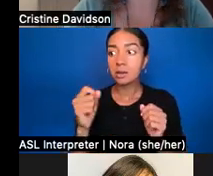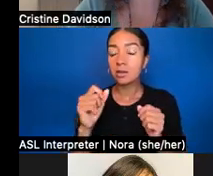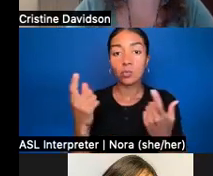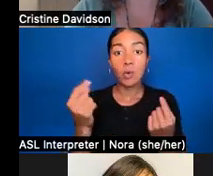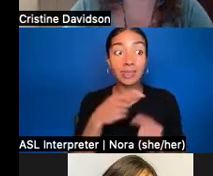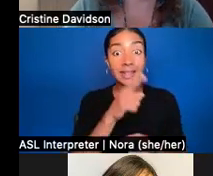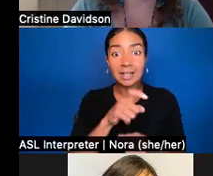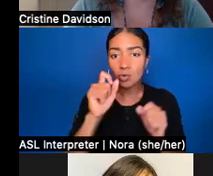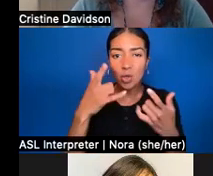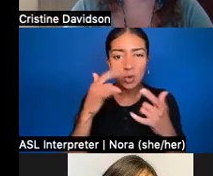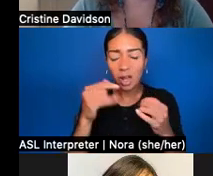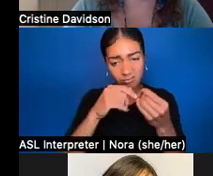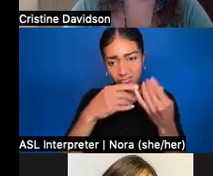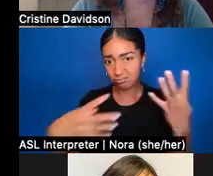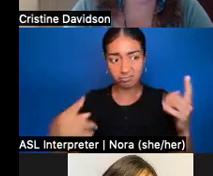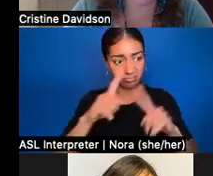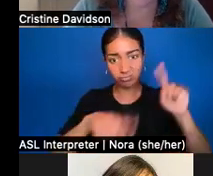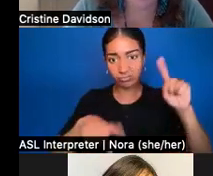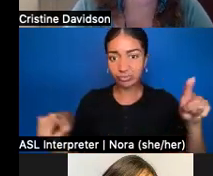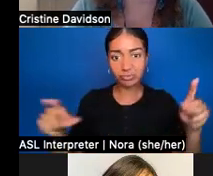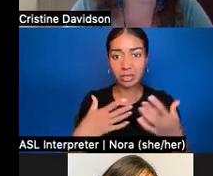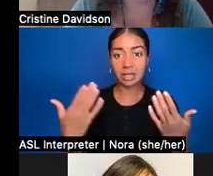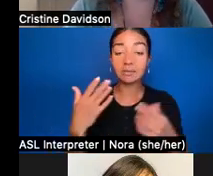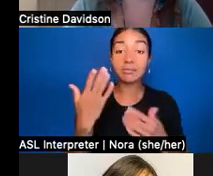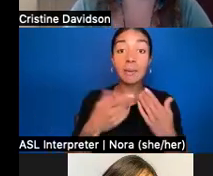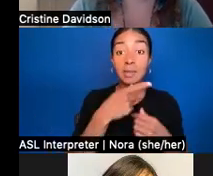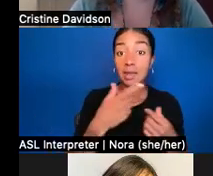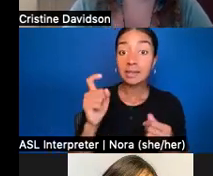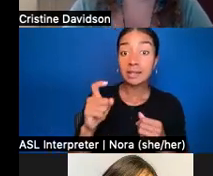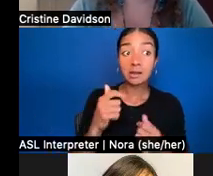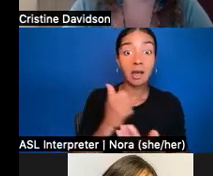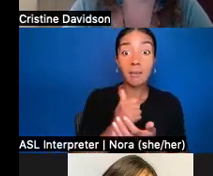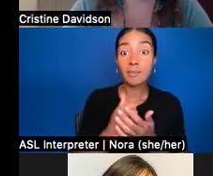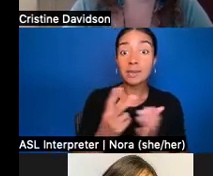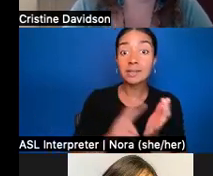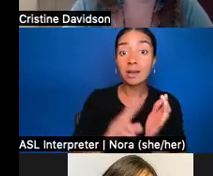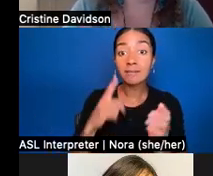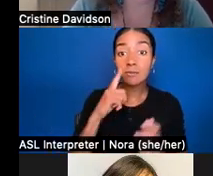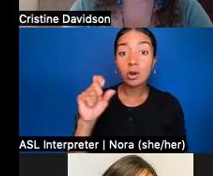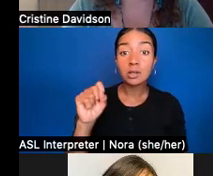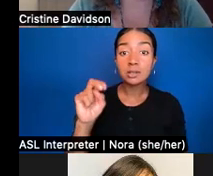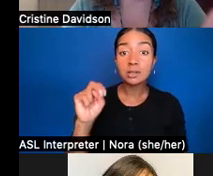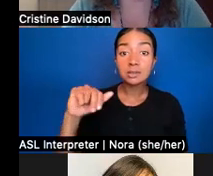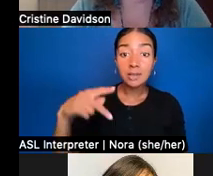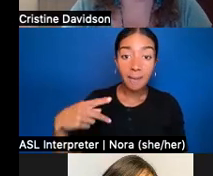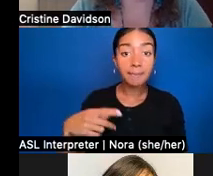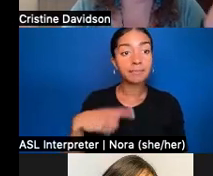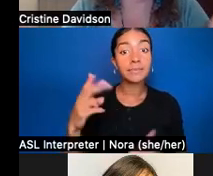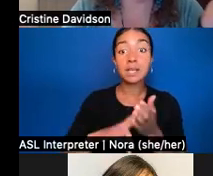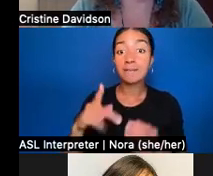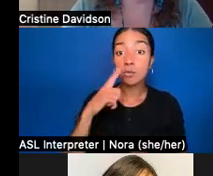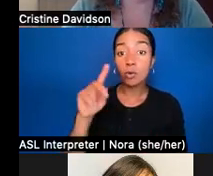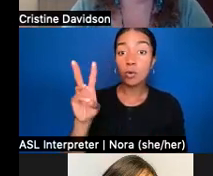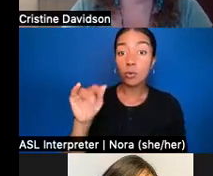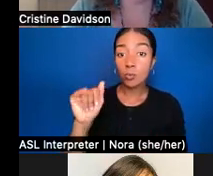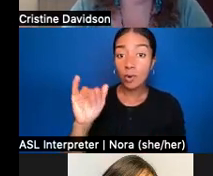right? Maybe it's getting signed up for SNAP and WIC. What does that look like? You know, maybe they're trying to get their kids back because